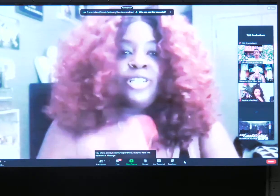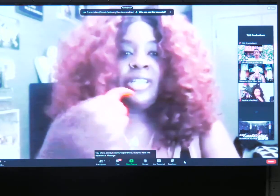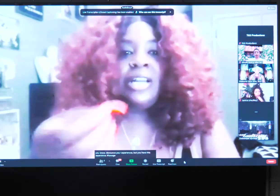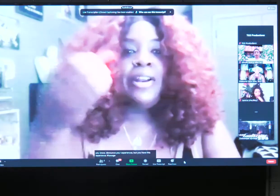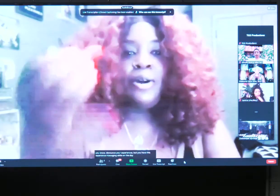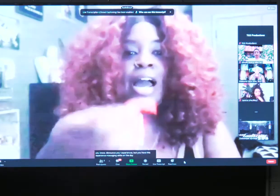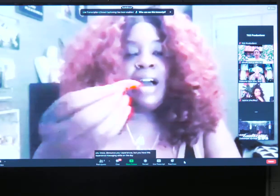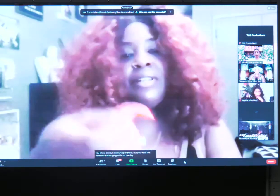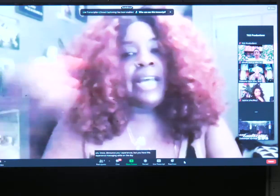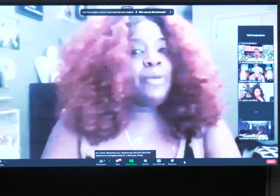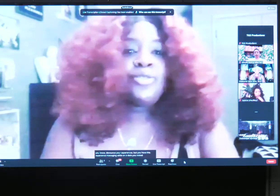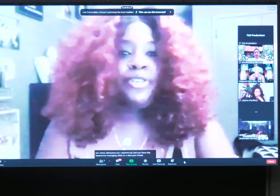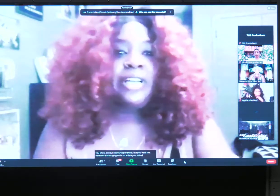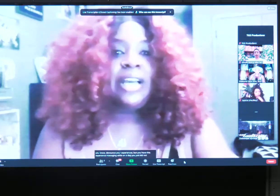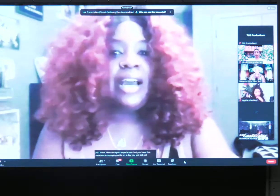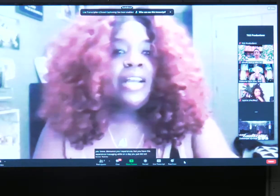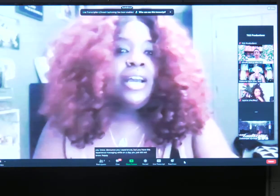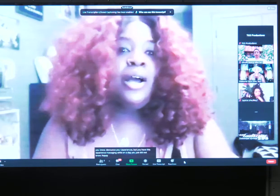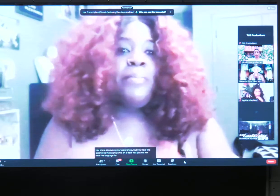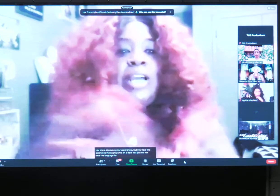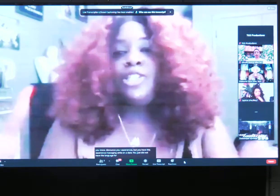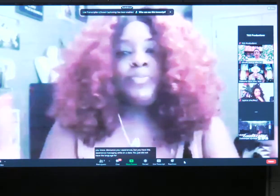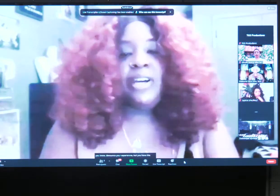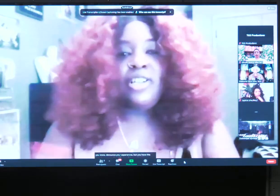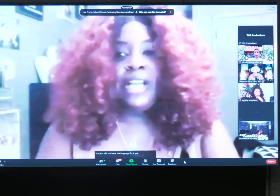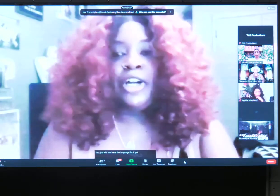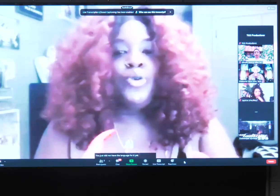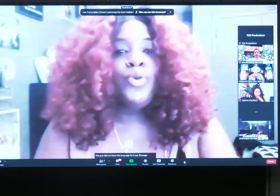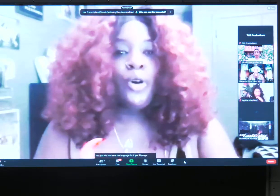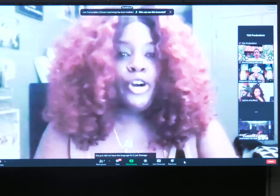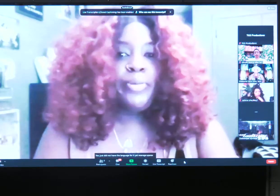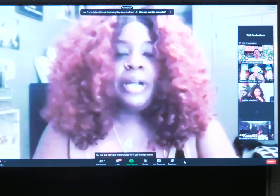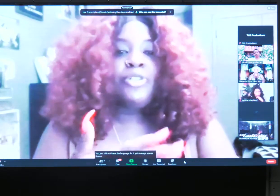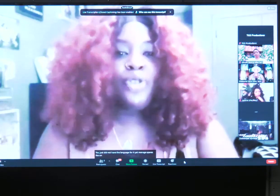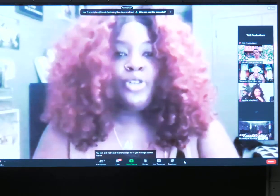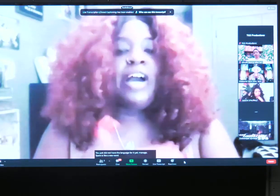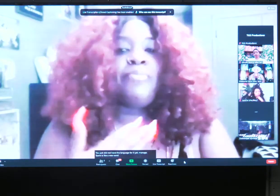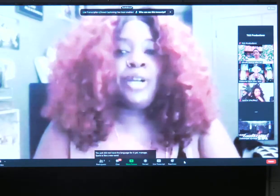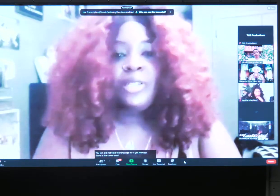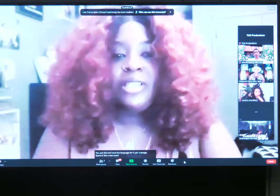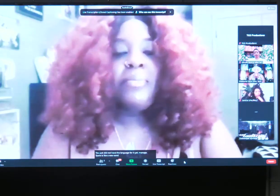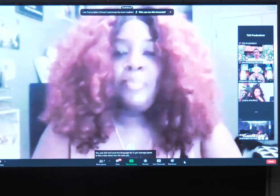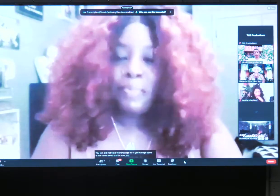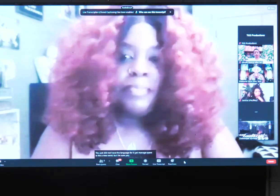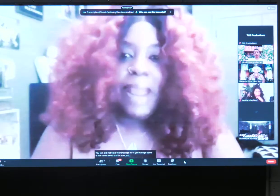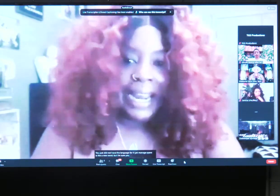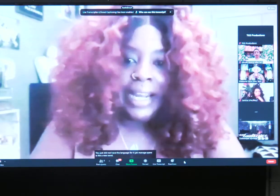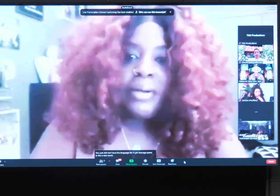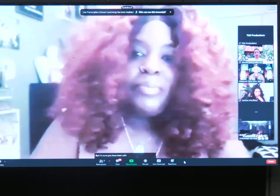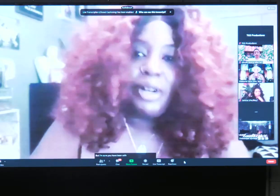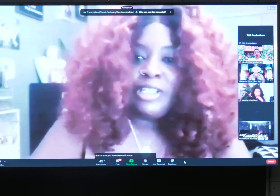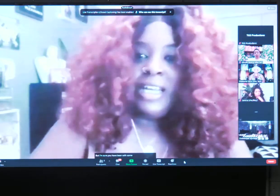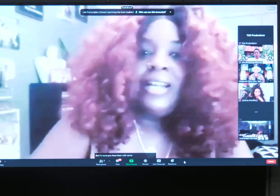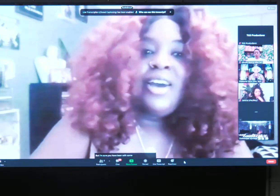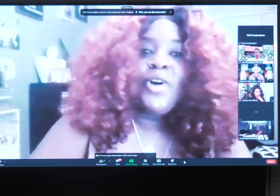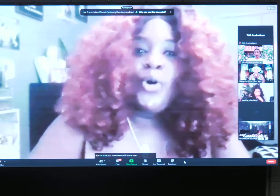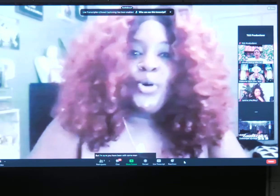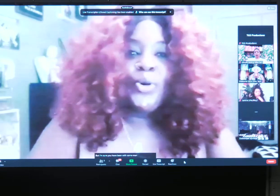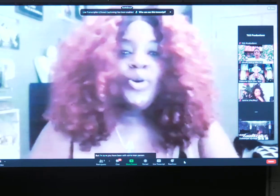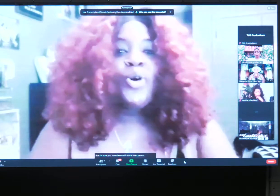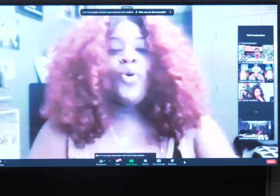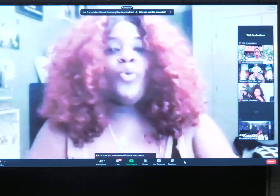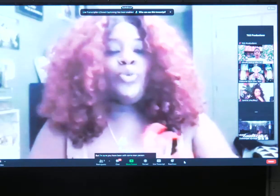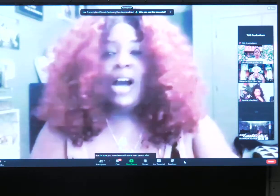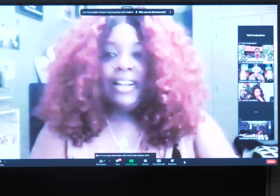You just did not have the language for it yet. Manosphere is like a new word, but I'm sure you have been with some person